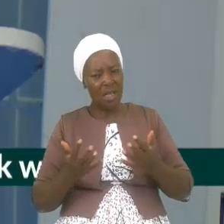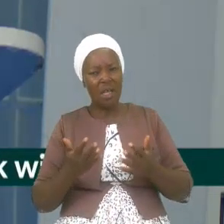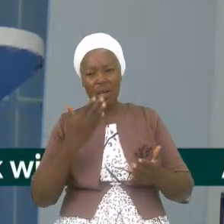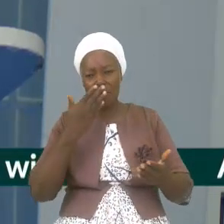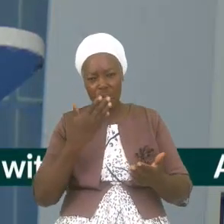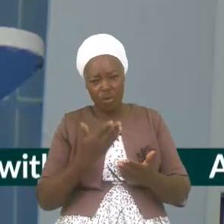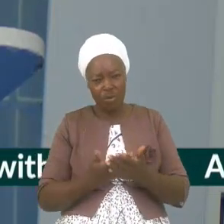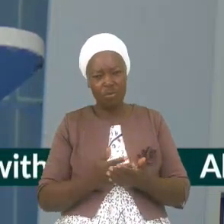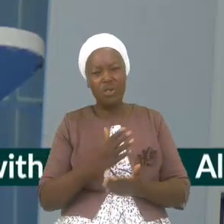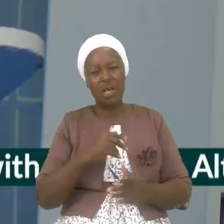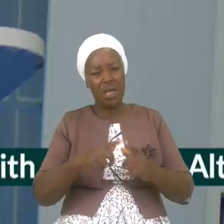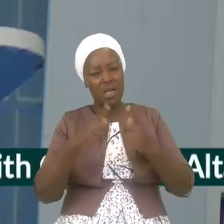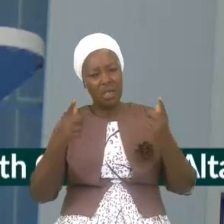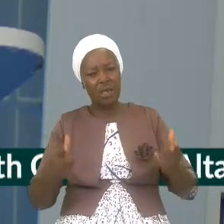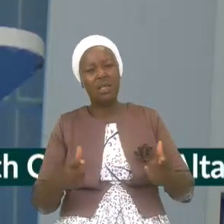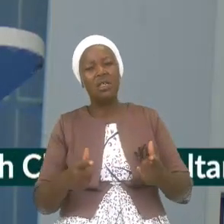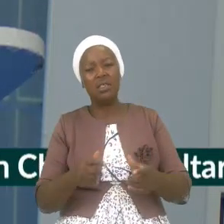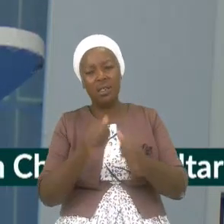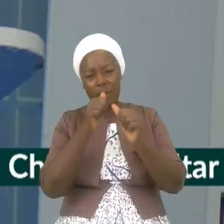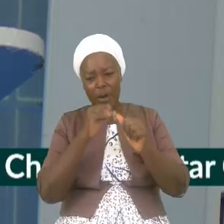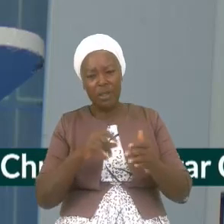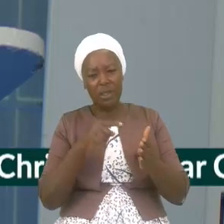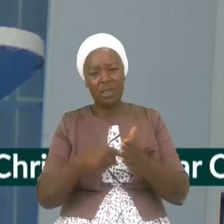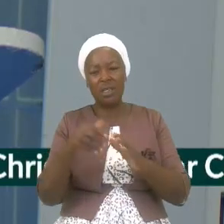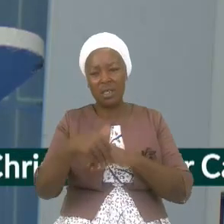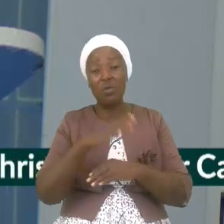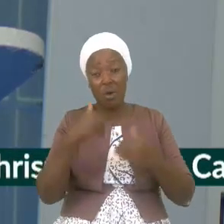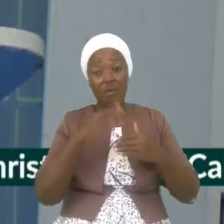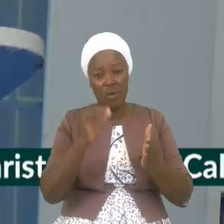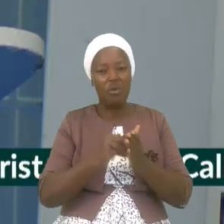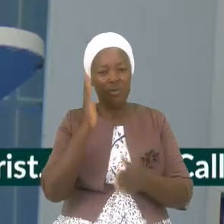If you are true at your section, you want to see the